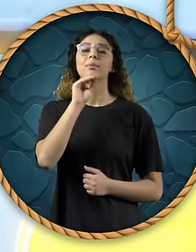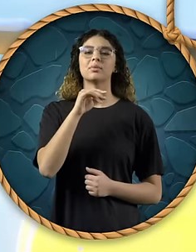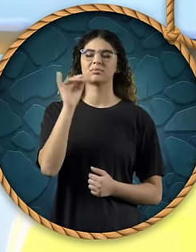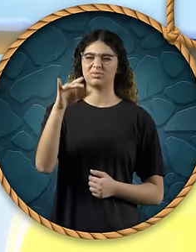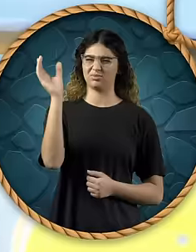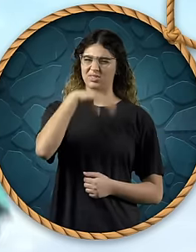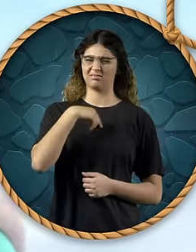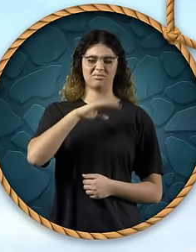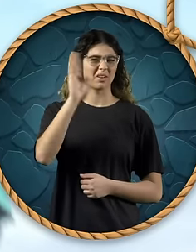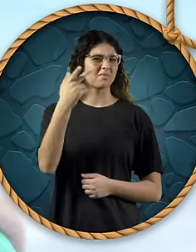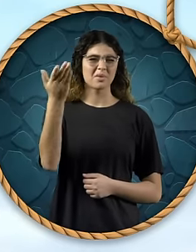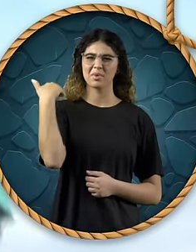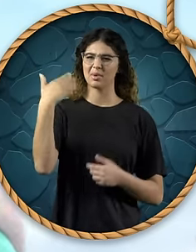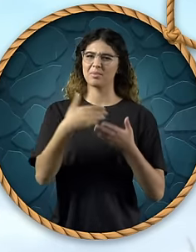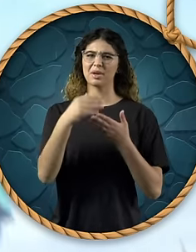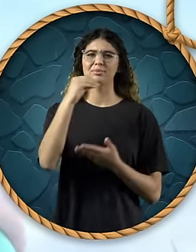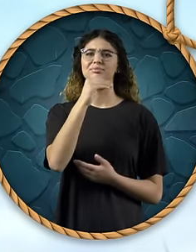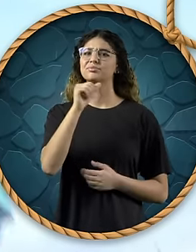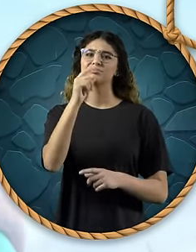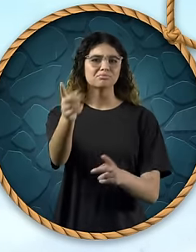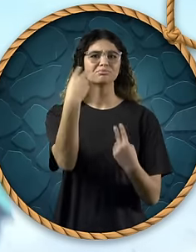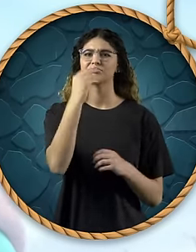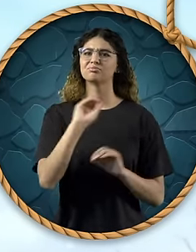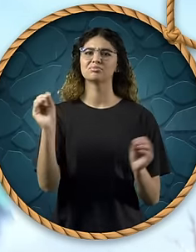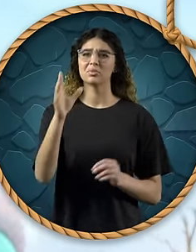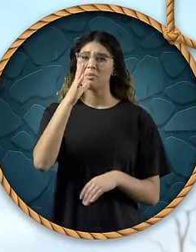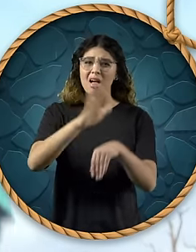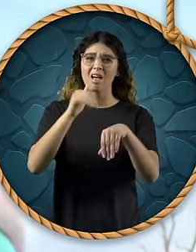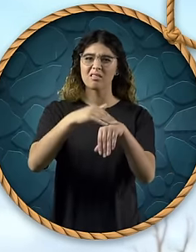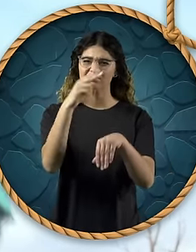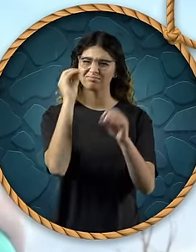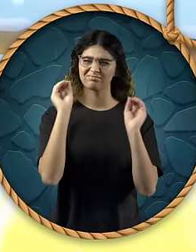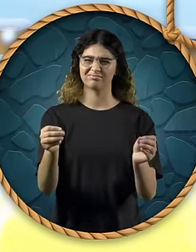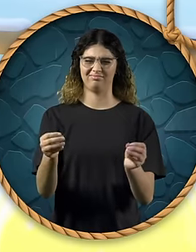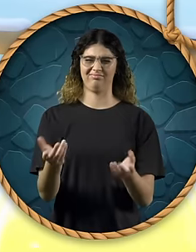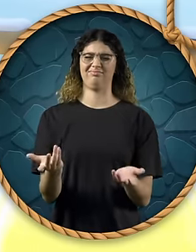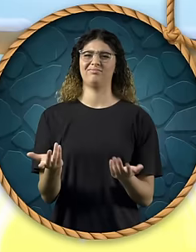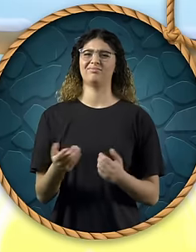That's strange. I've never seen a baby dino not answer when their mama calls.